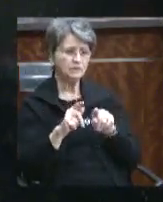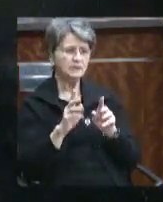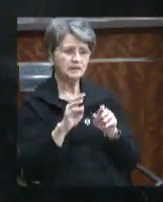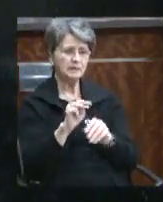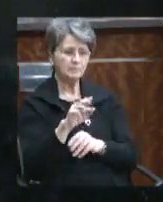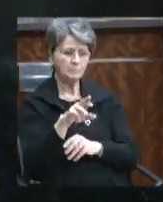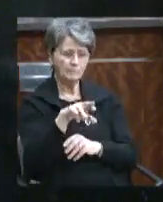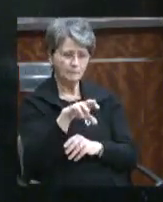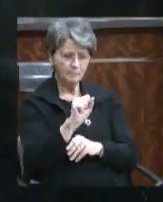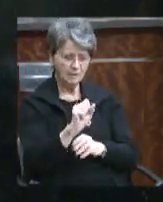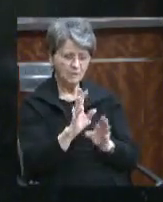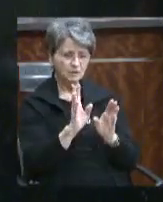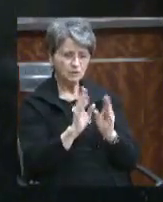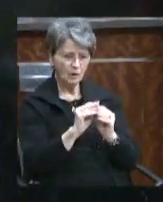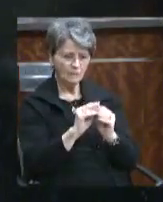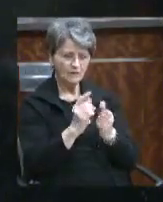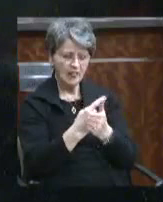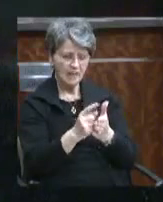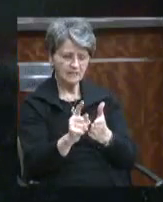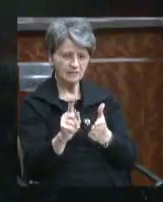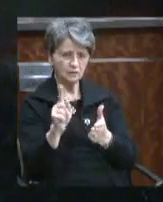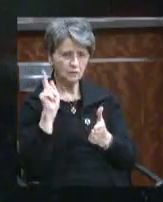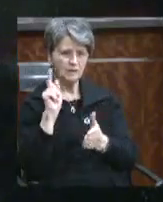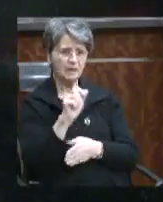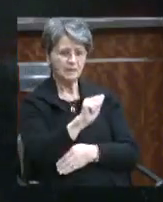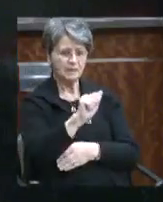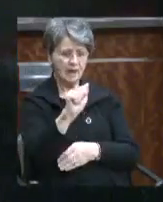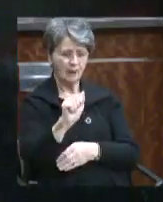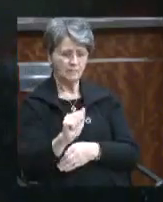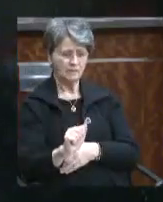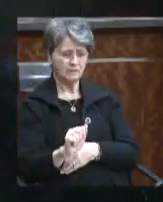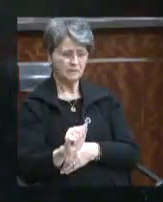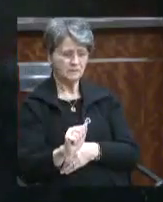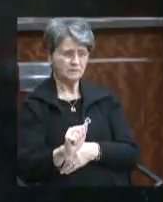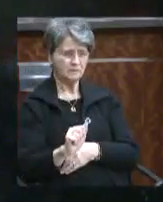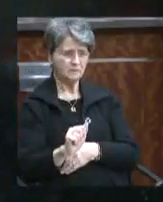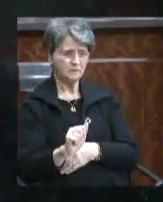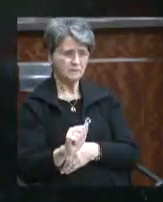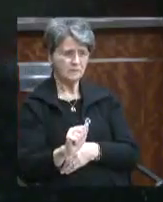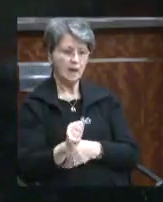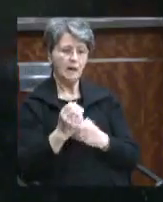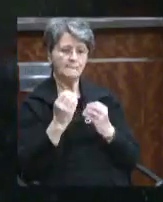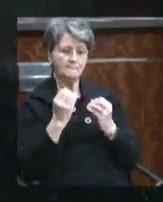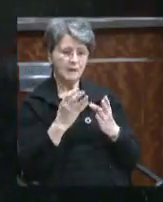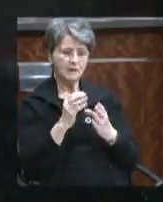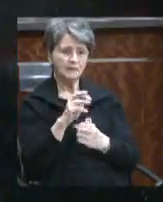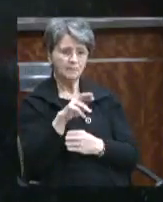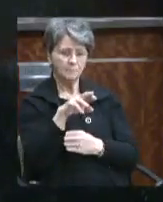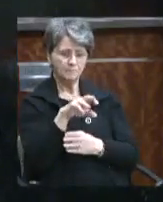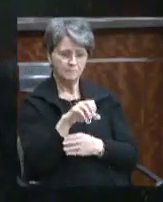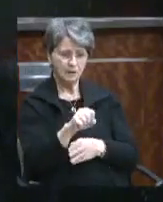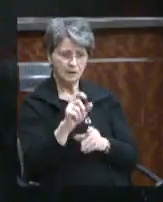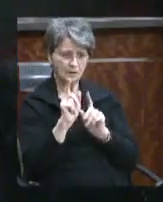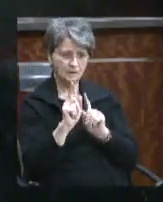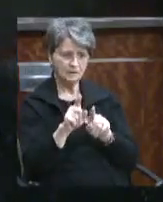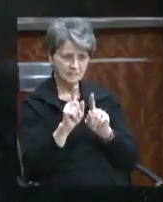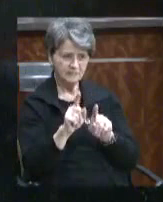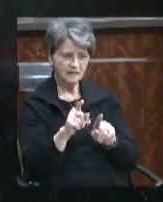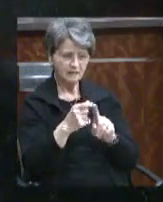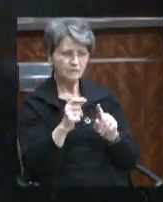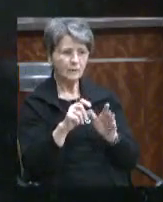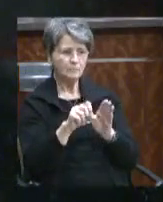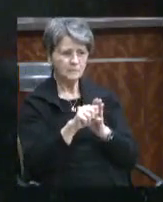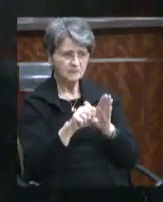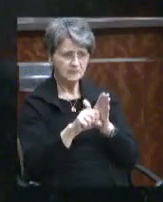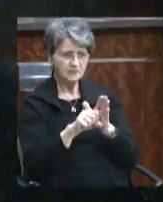conference, which was held last week in Annapolis. Many mayors were there from throughout the state of